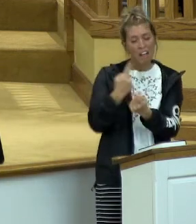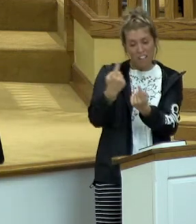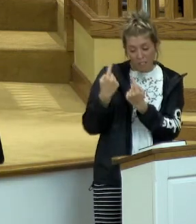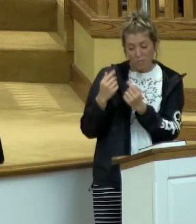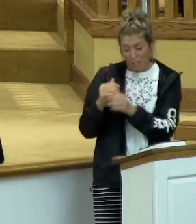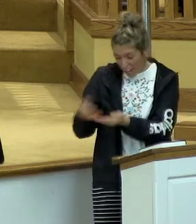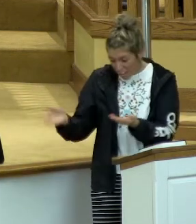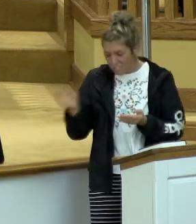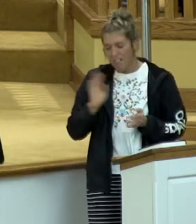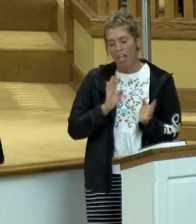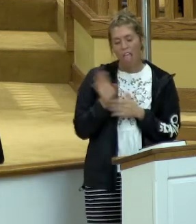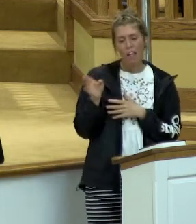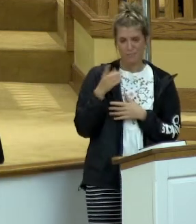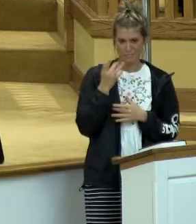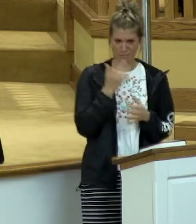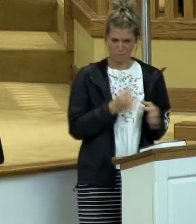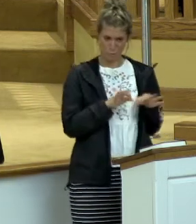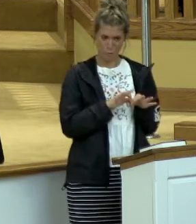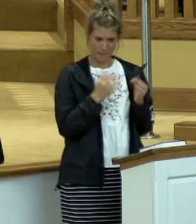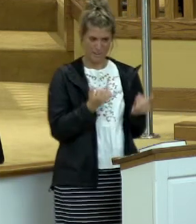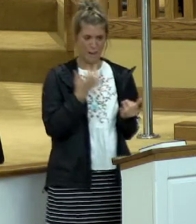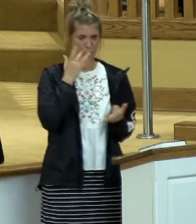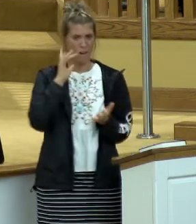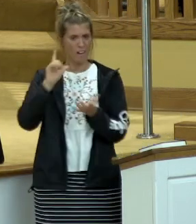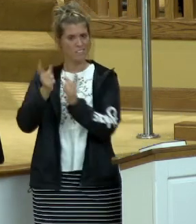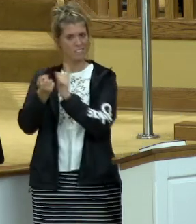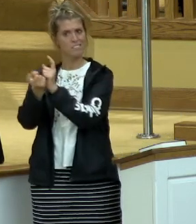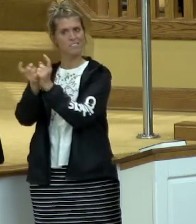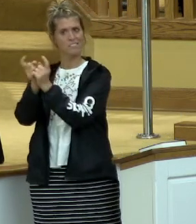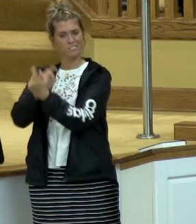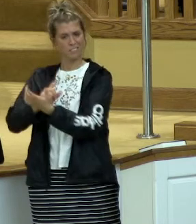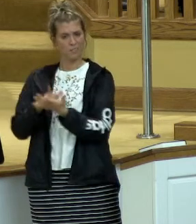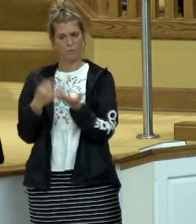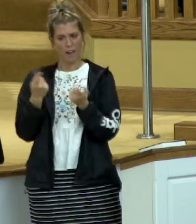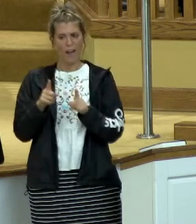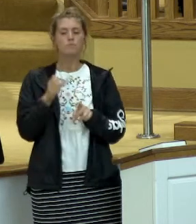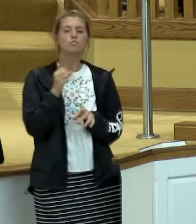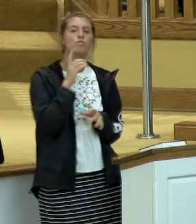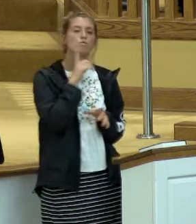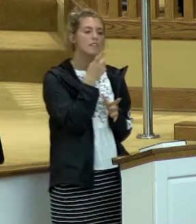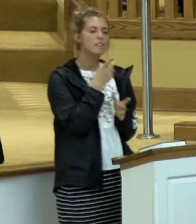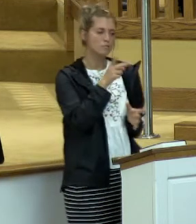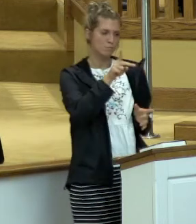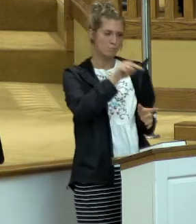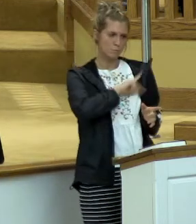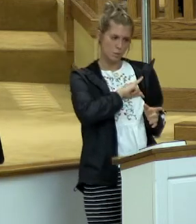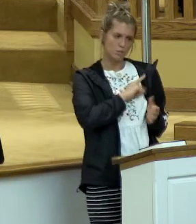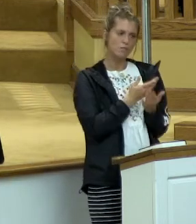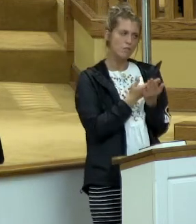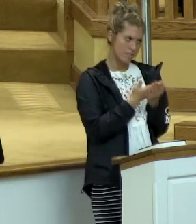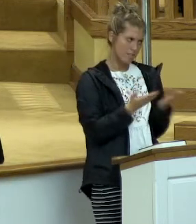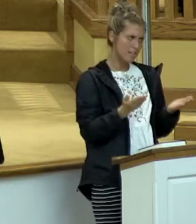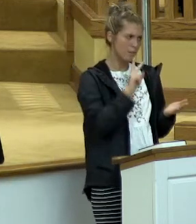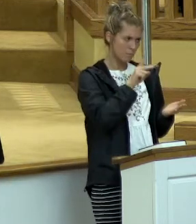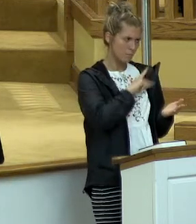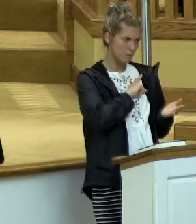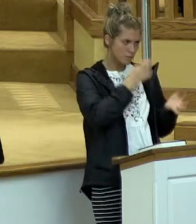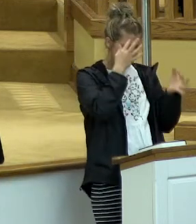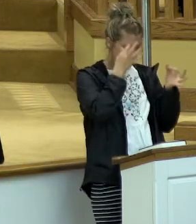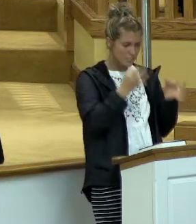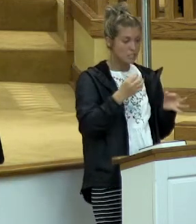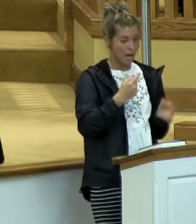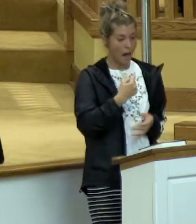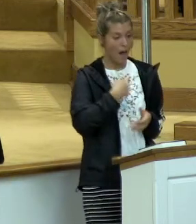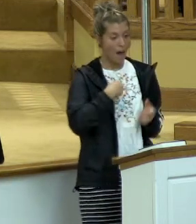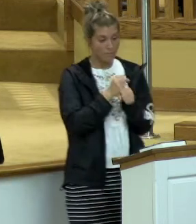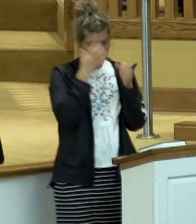anymore? Well, did it mean something then, and it doesn't mean something now? What happens? What was that dynamic, right? So it becomes a personal thing, a personal decision.